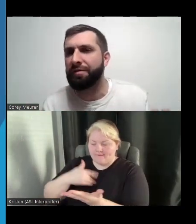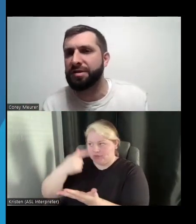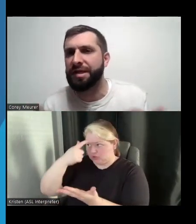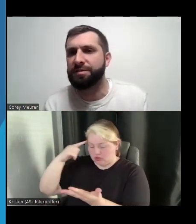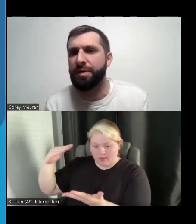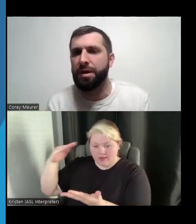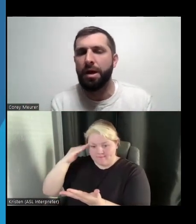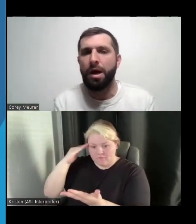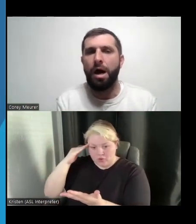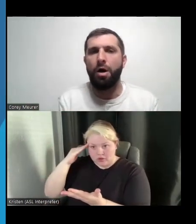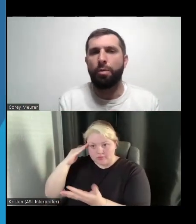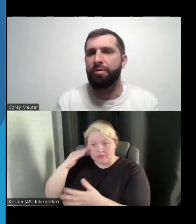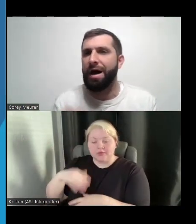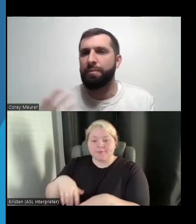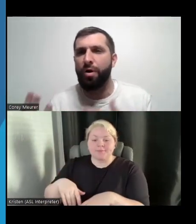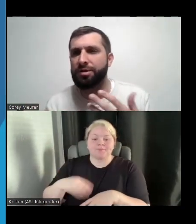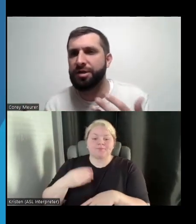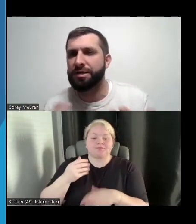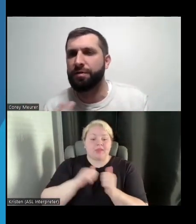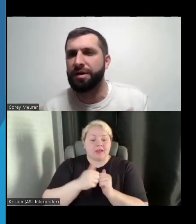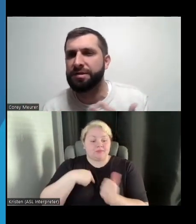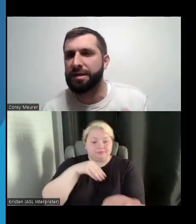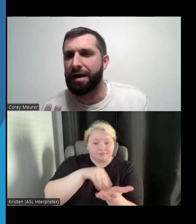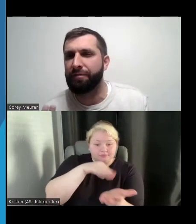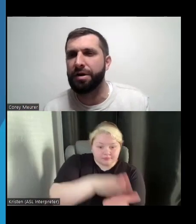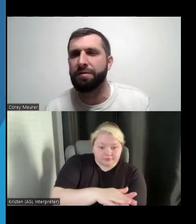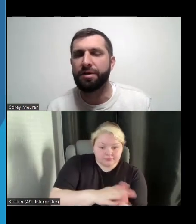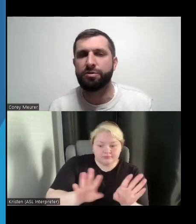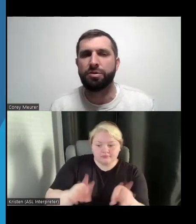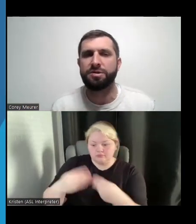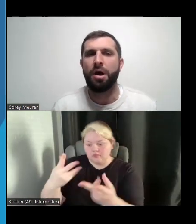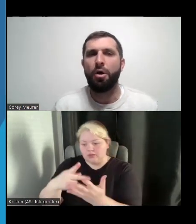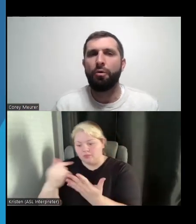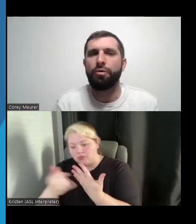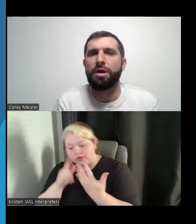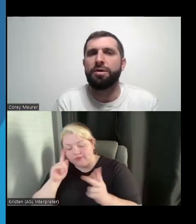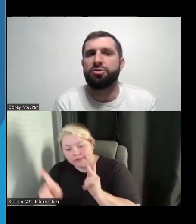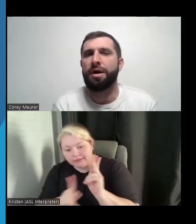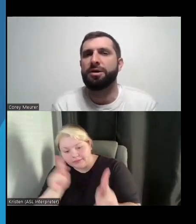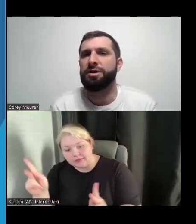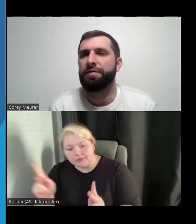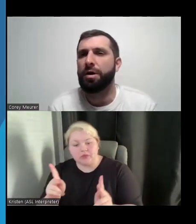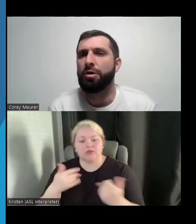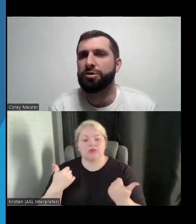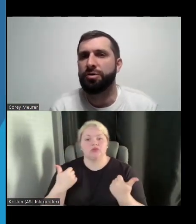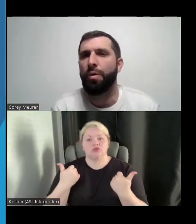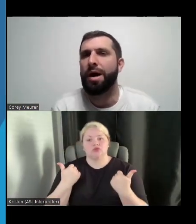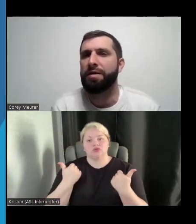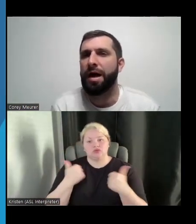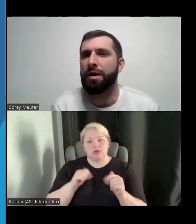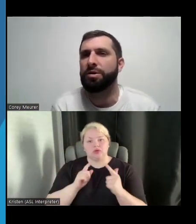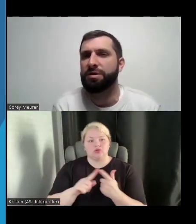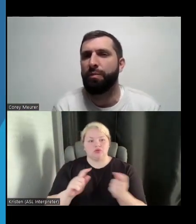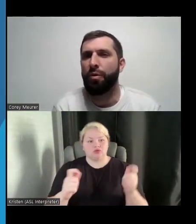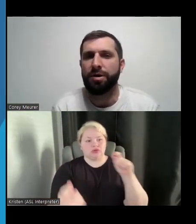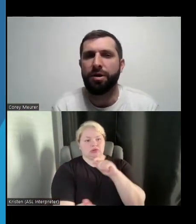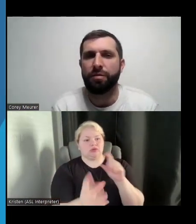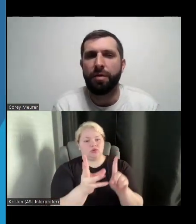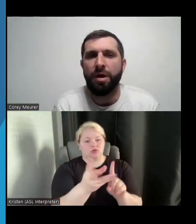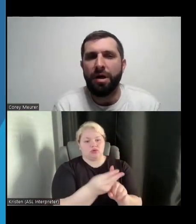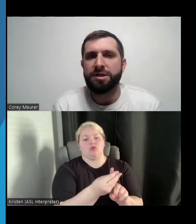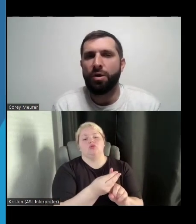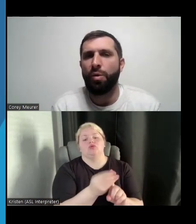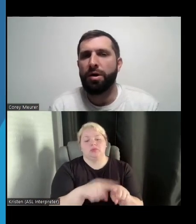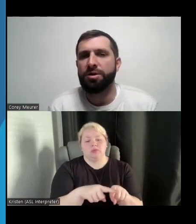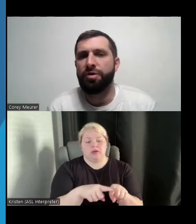way that we give assessment or provide projects or things like that for individuals, really trying to shift the culture in a way that we're supporting